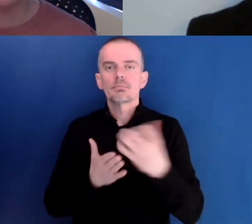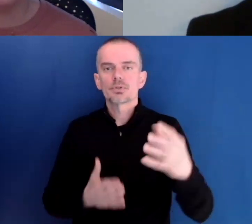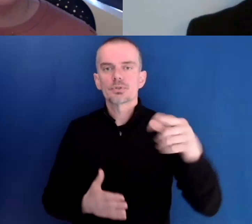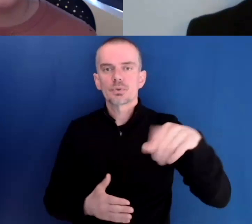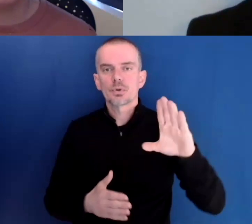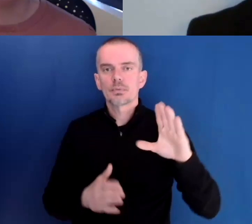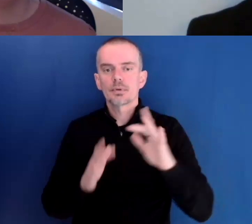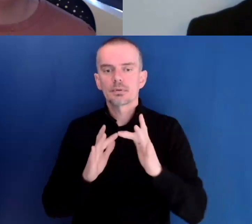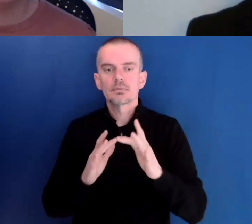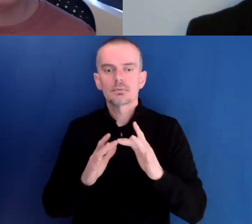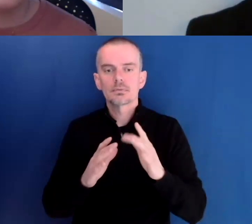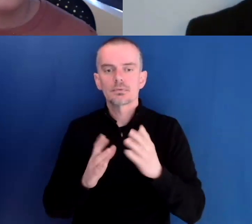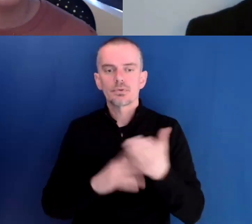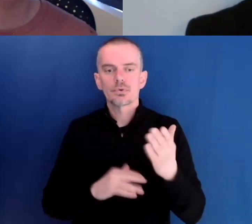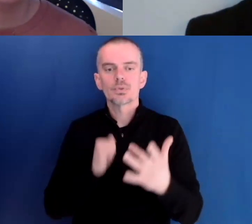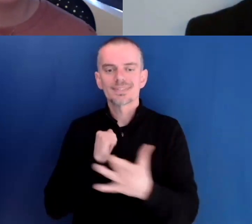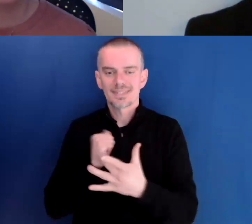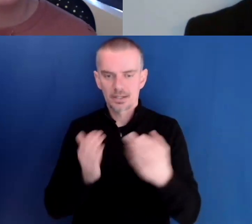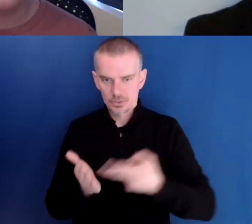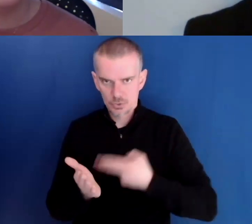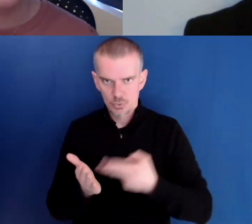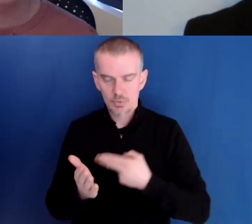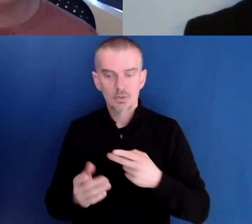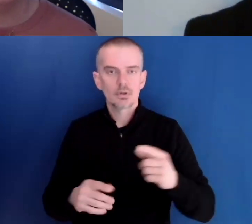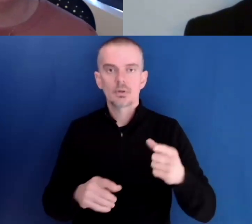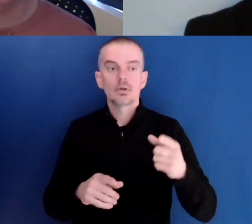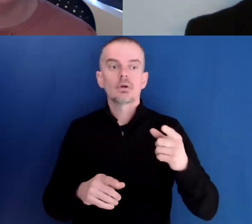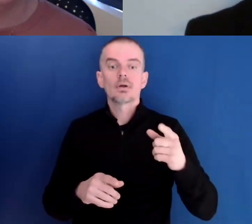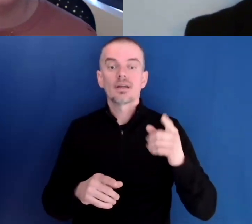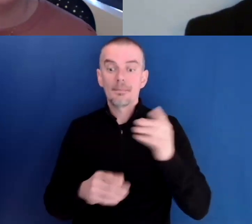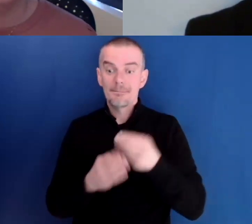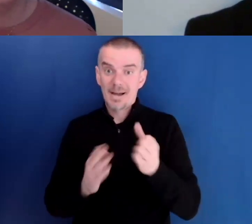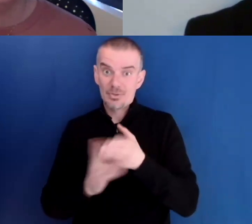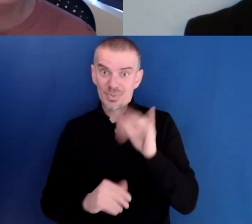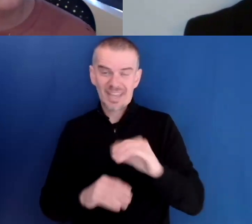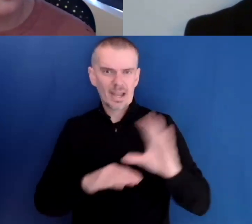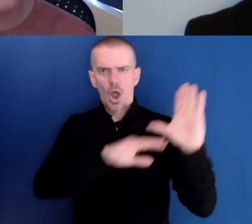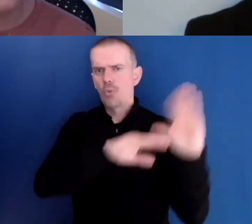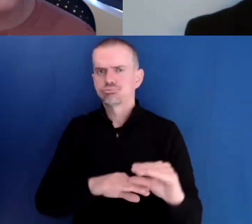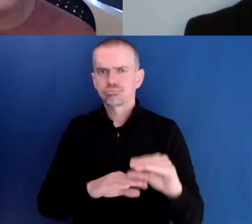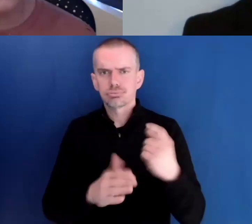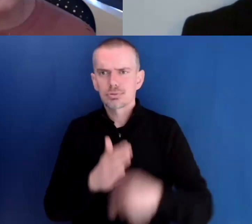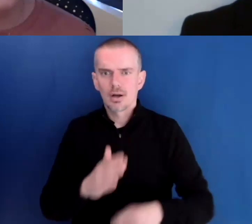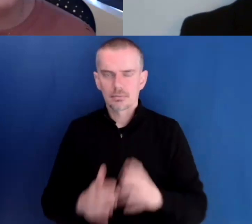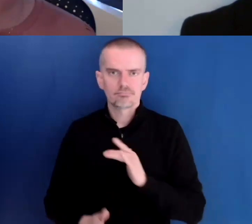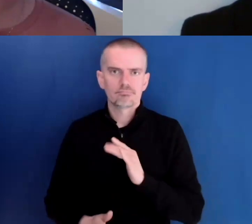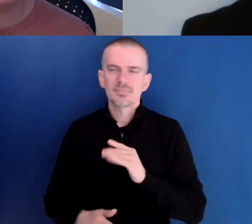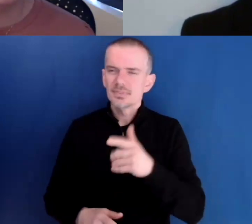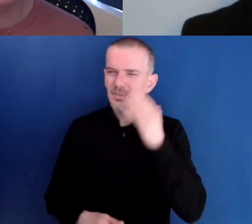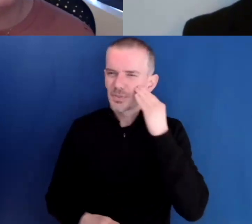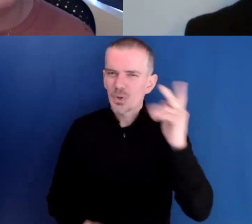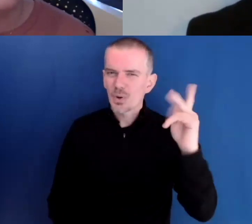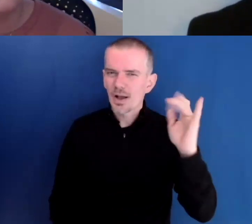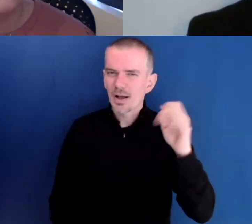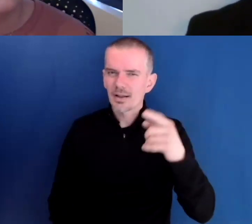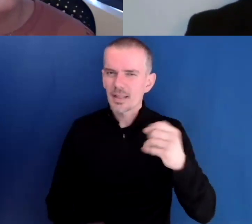through TechSoup, and it gives it to you at a greatly discounted cost. I think it's like, do you know the cost offhand, Kyle? It's very I,